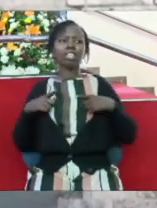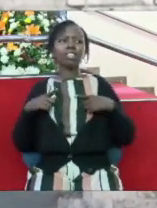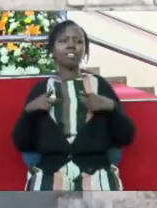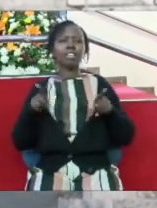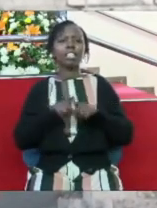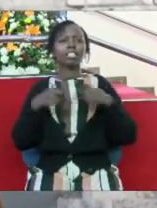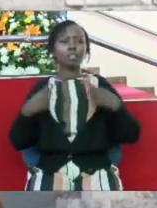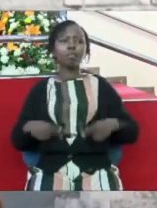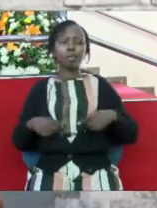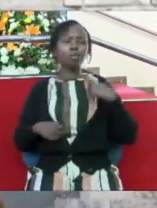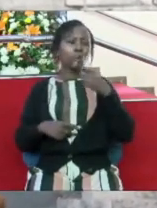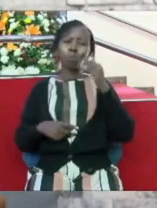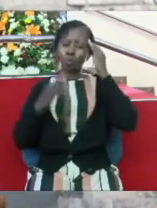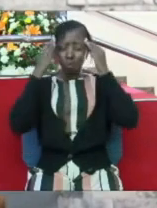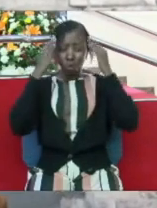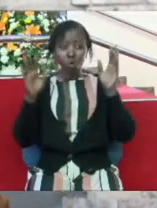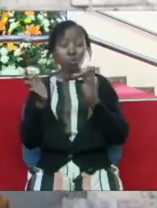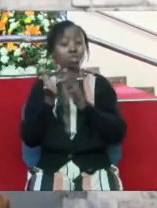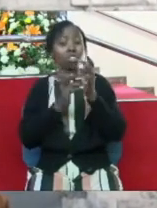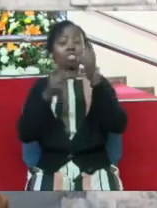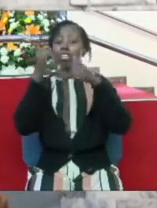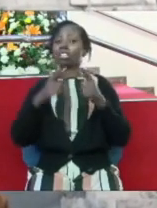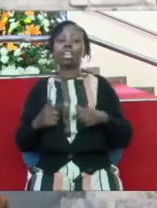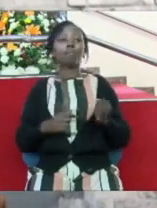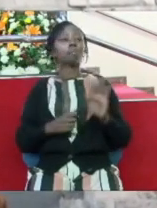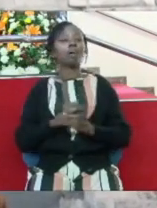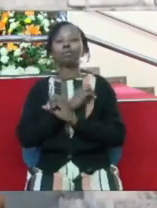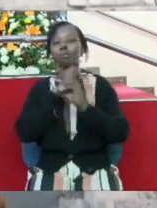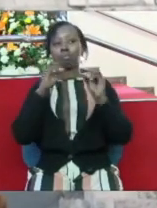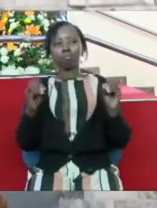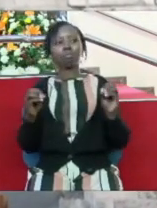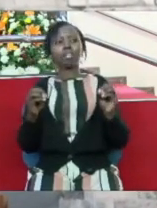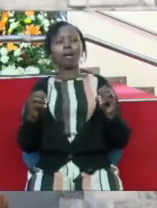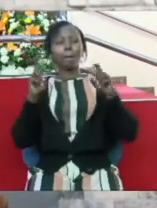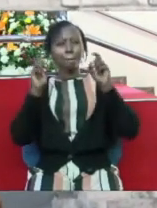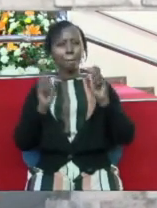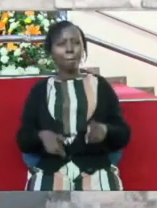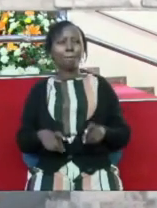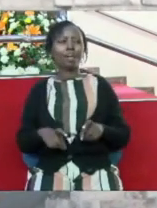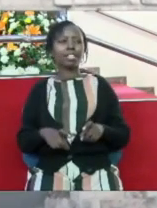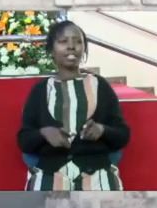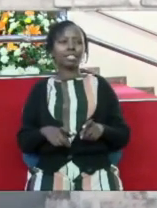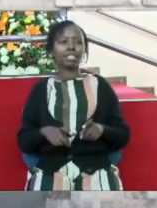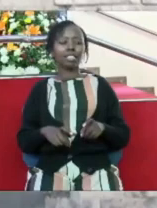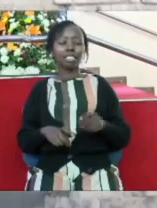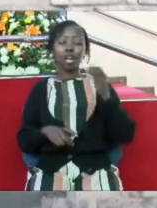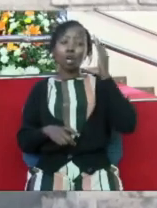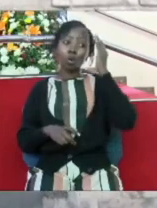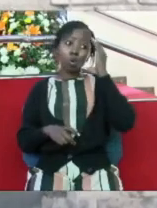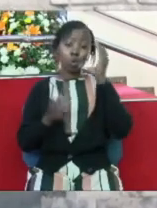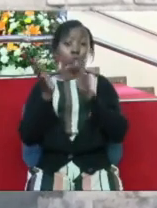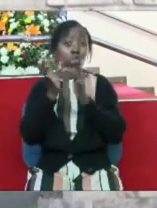that Jesus will be coming back. Hatufai kuishi kama watu hatutambui kwamba Yesu anarejea. We need to come to a point of realizing that he